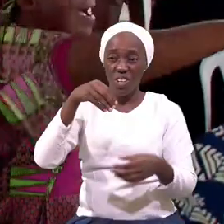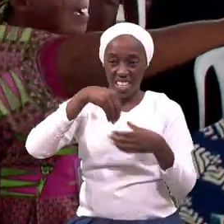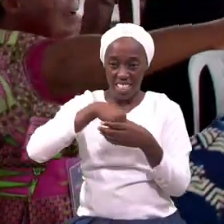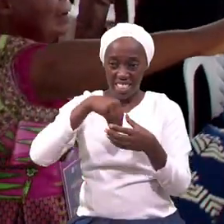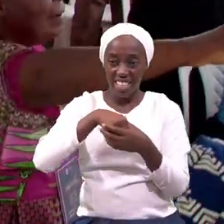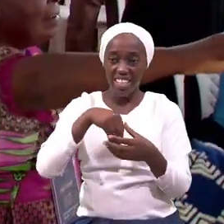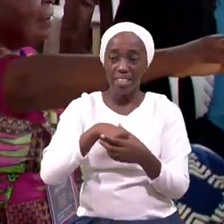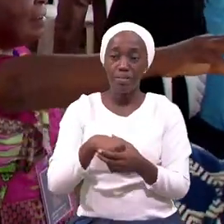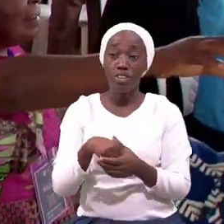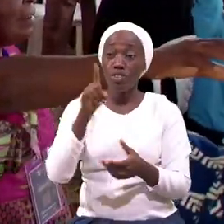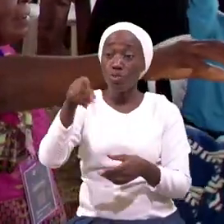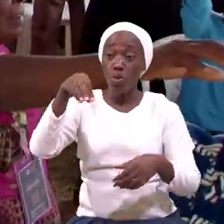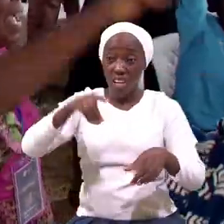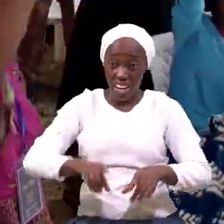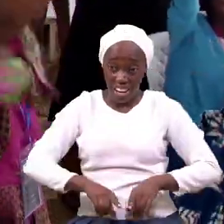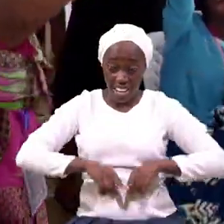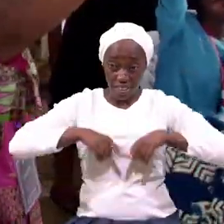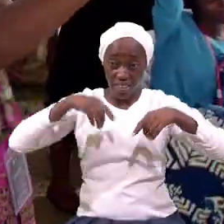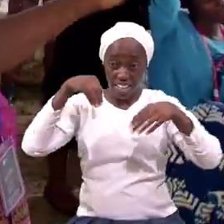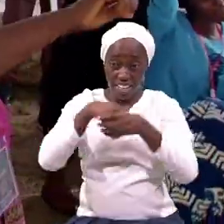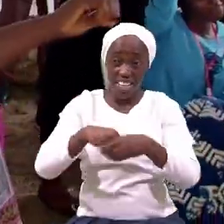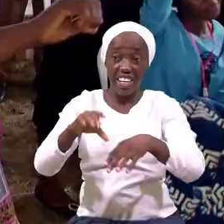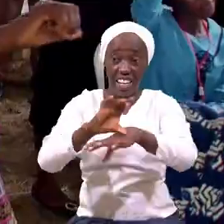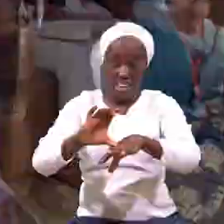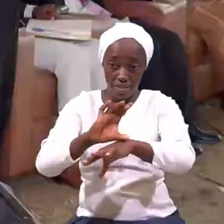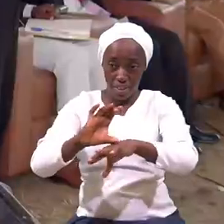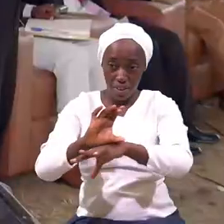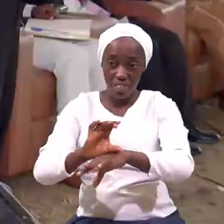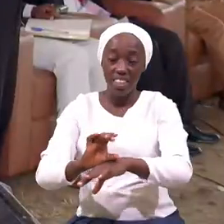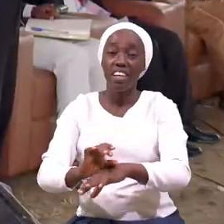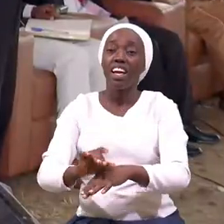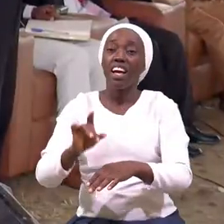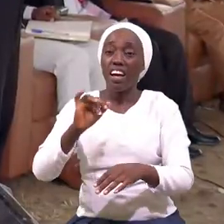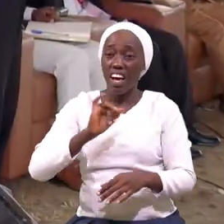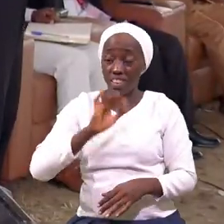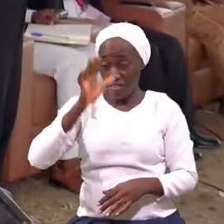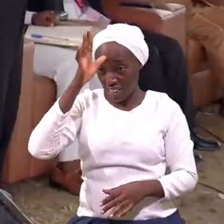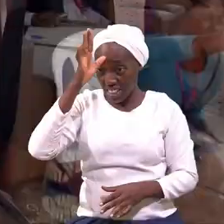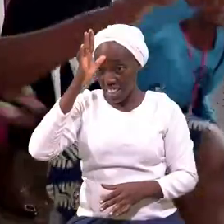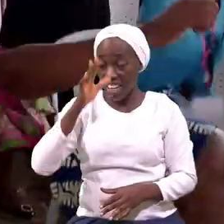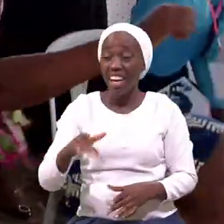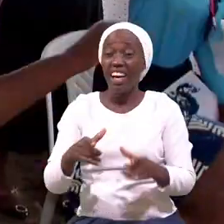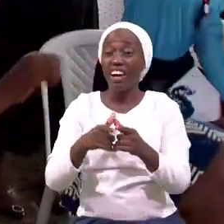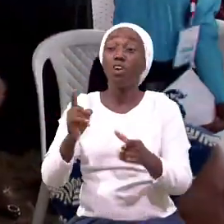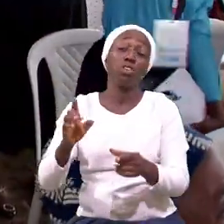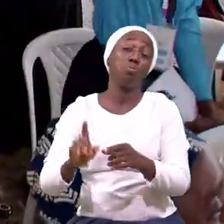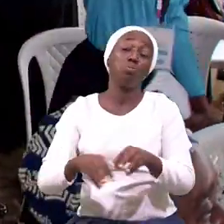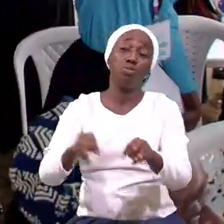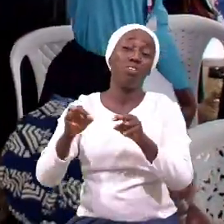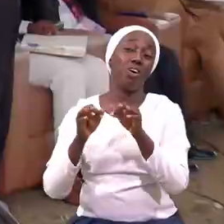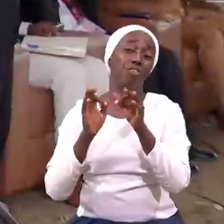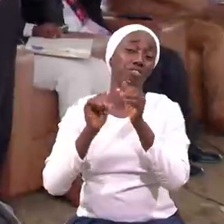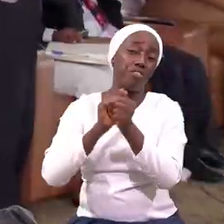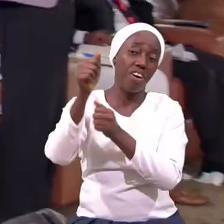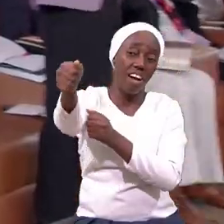You inside. Yes. Higher. Yes. Father. Yes. Greater. Yes.